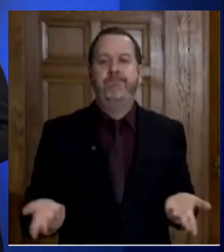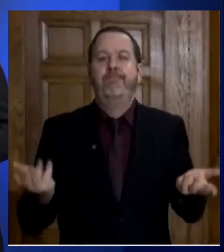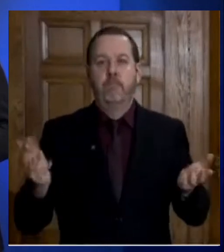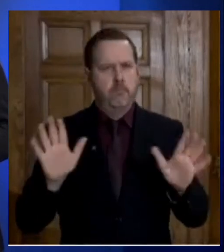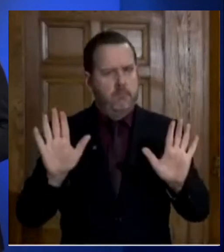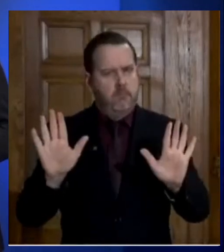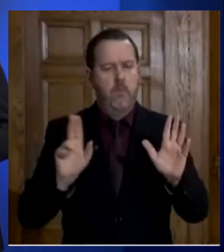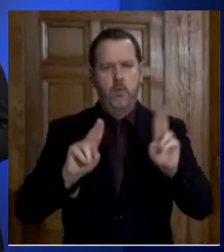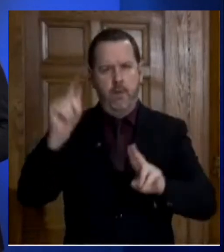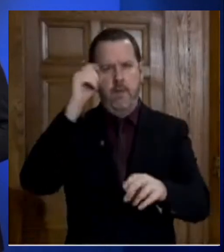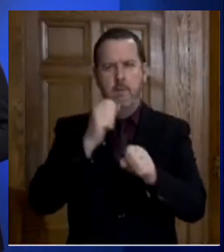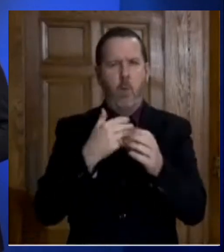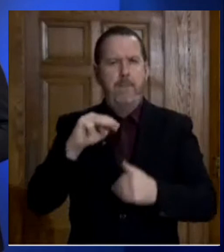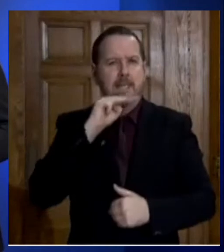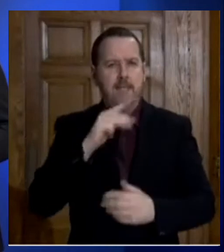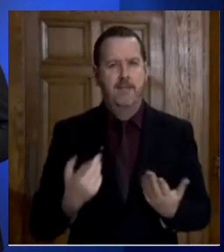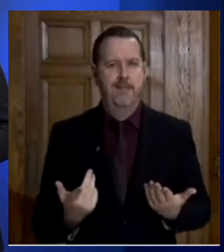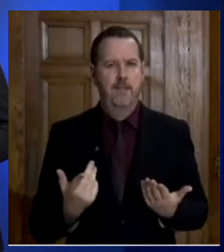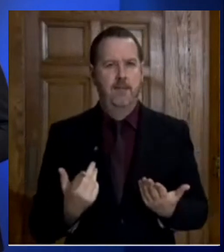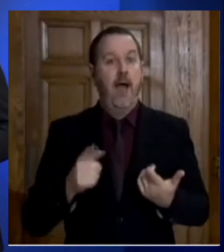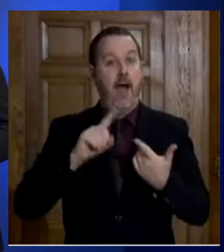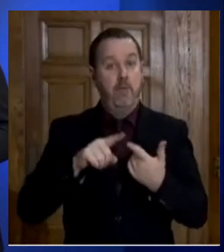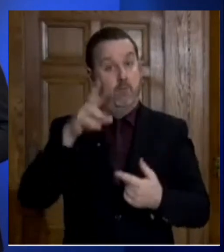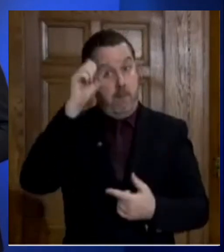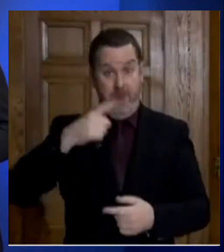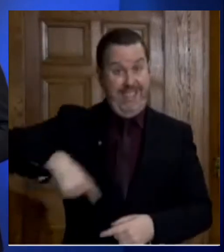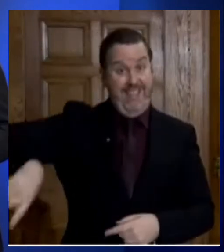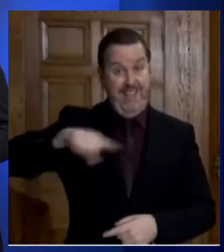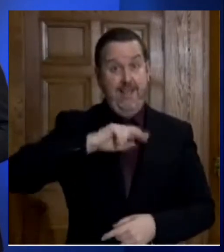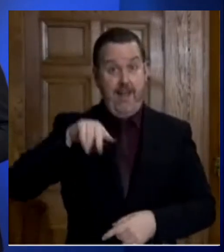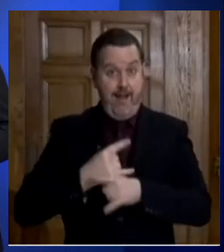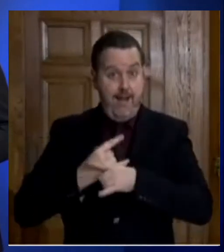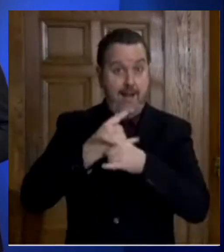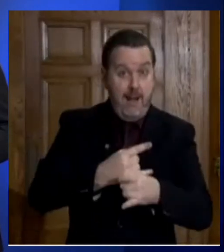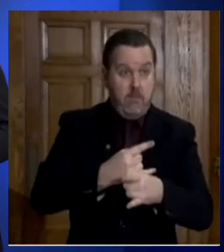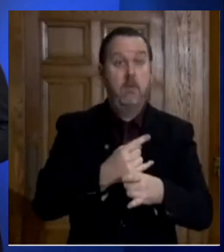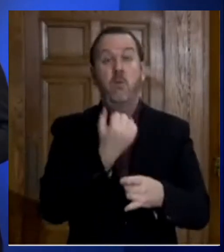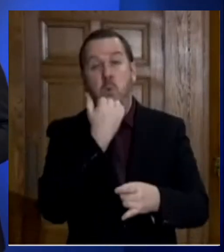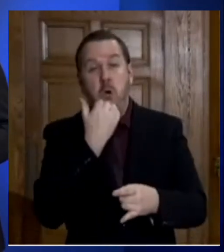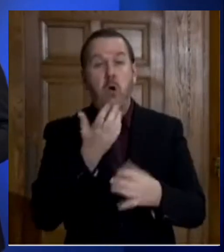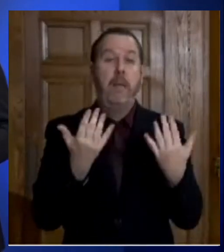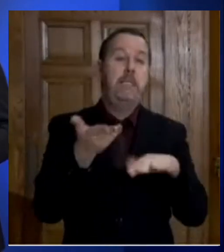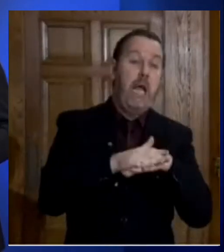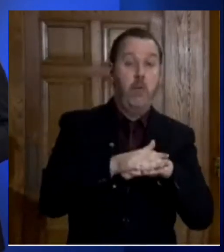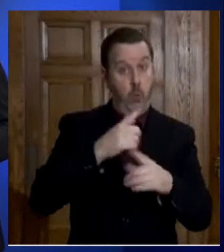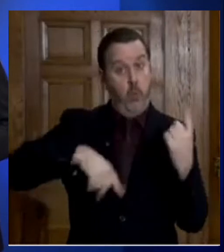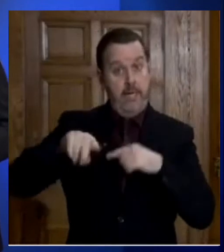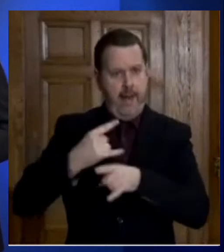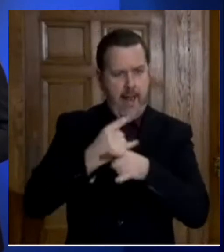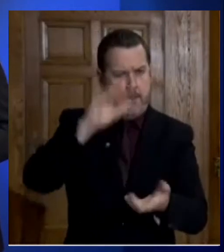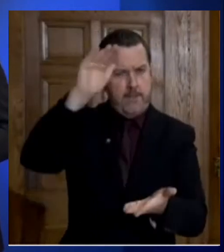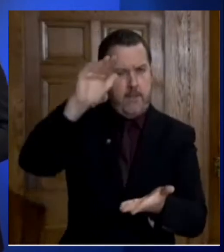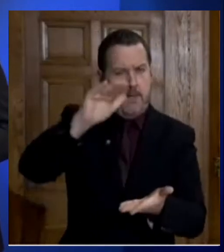deaths, nor fail to recognise the part that we can all play in reducing those deaths. Whilst we are